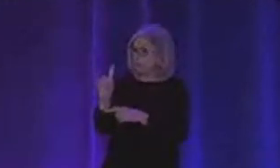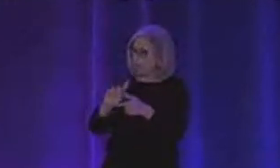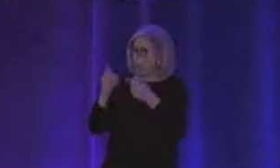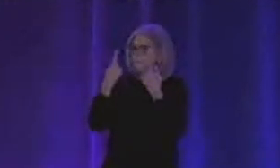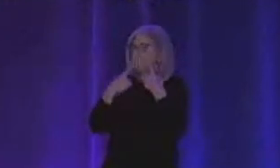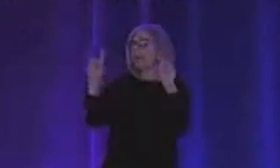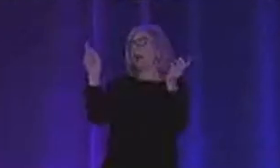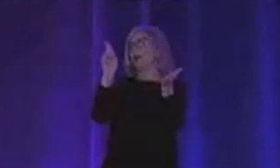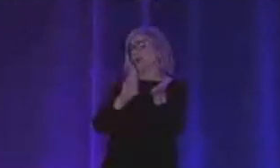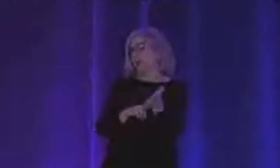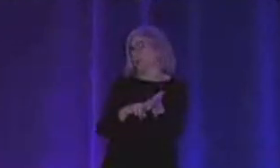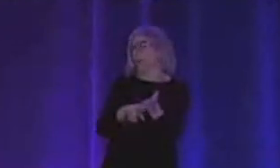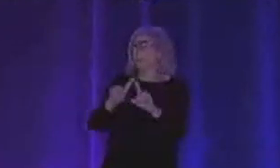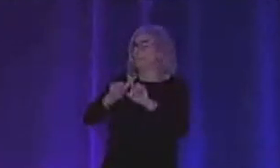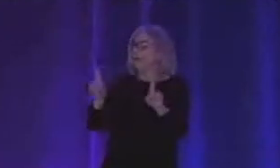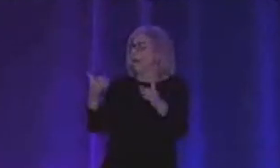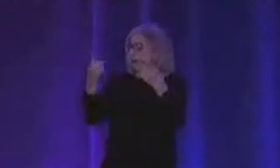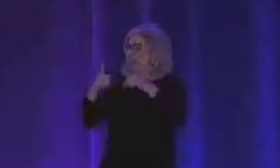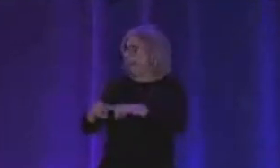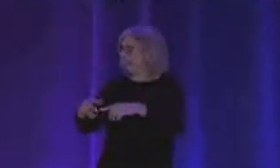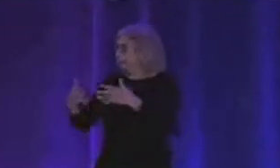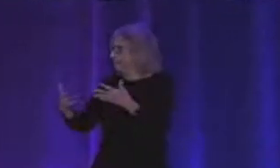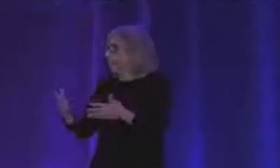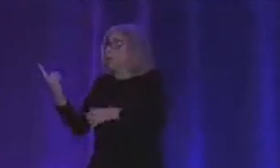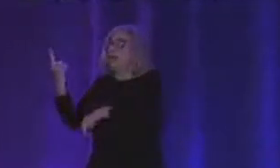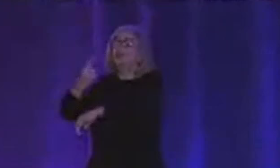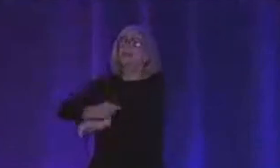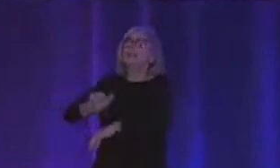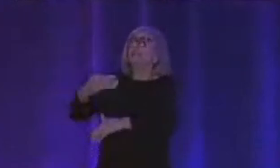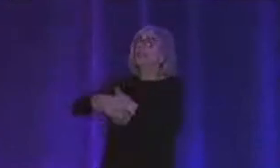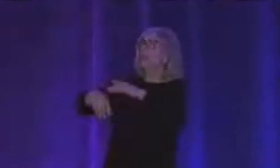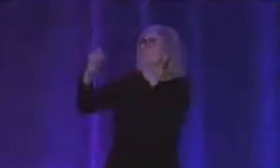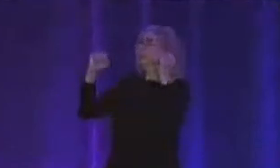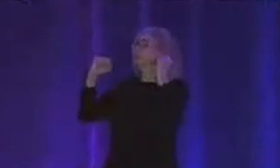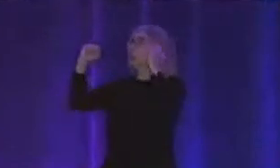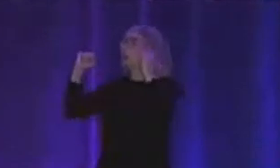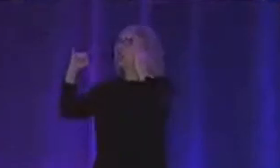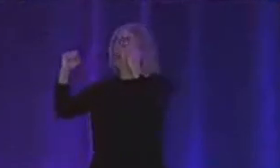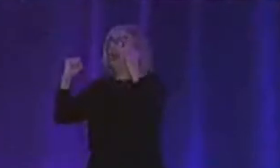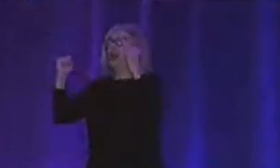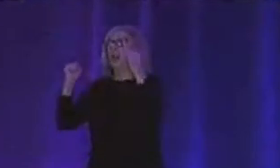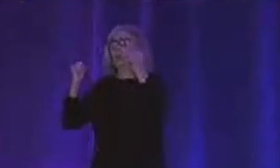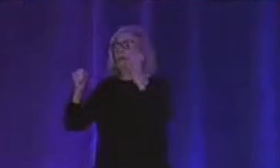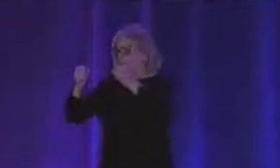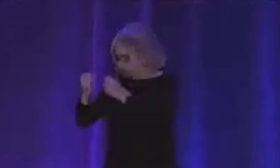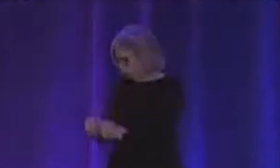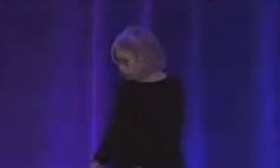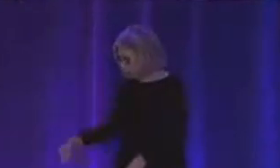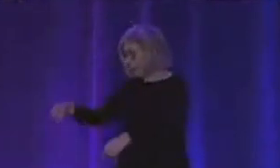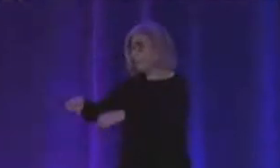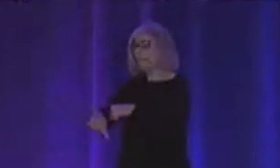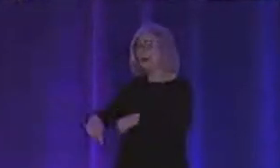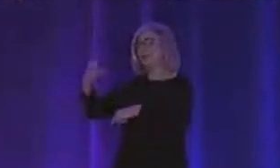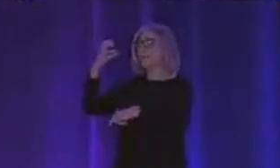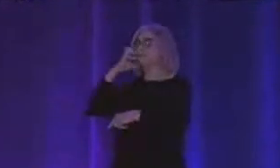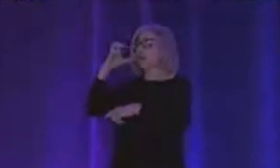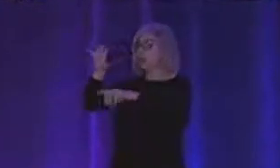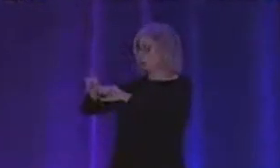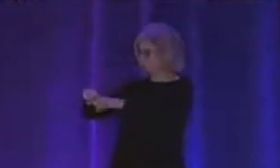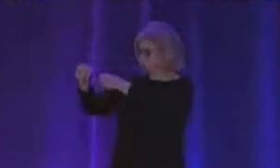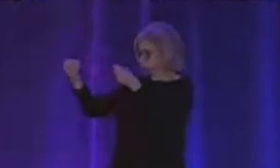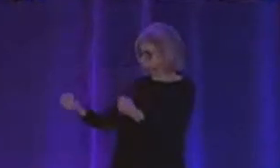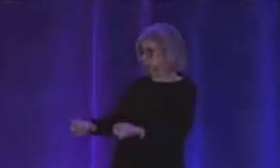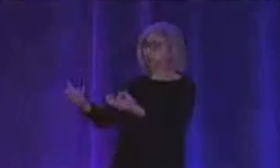in. But what happens one day, you're in the gym, you drop a dumbbell on your phone, it smashes the